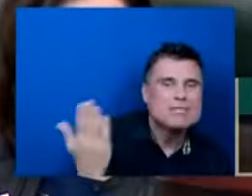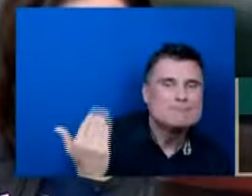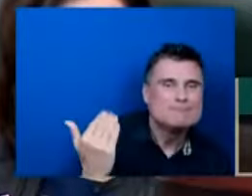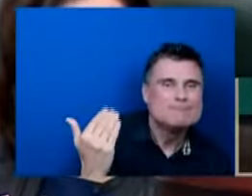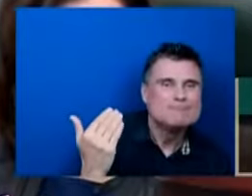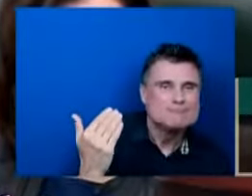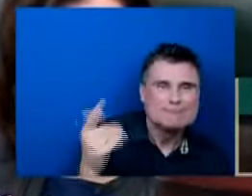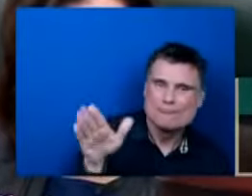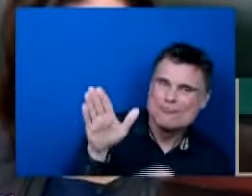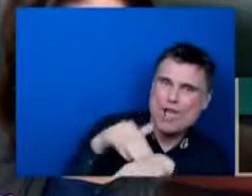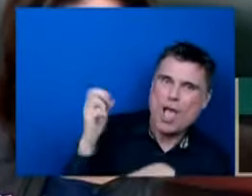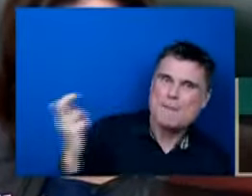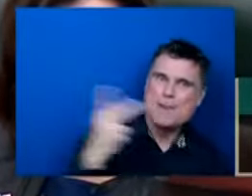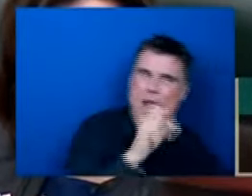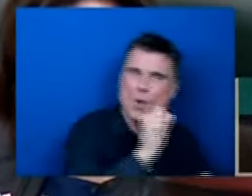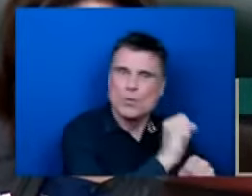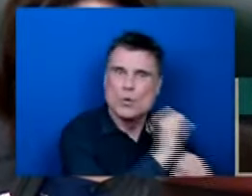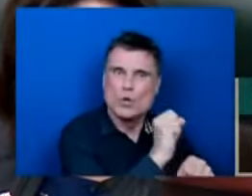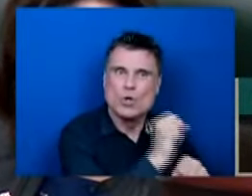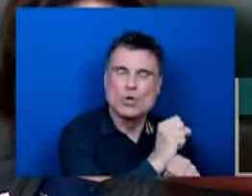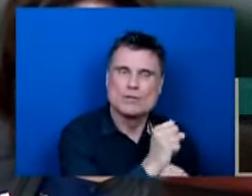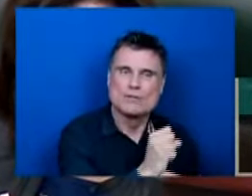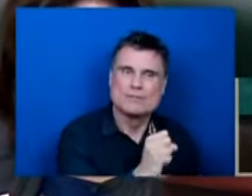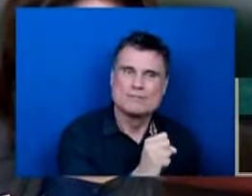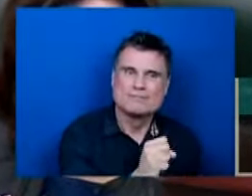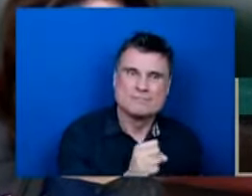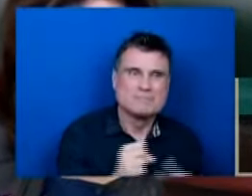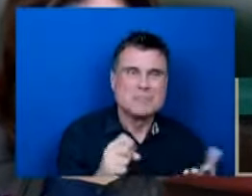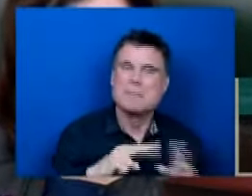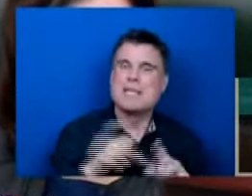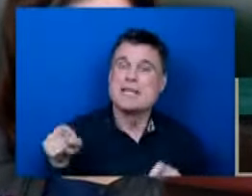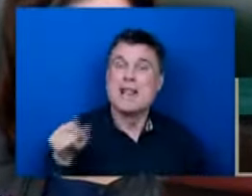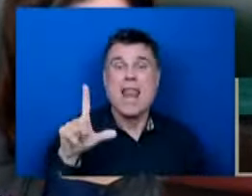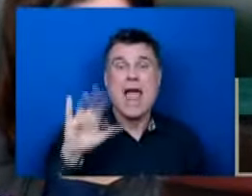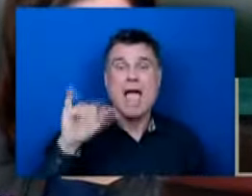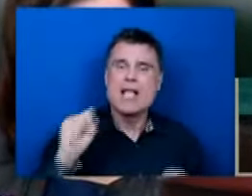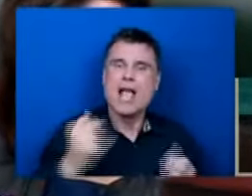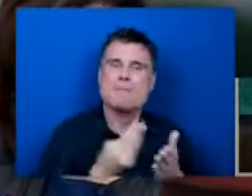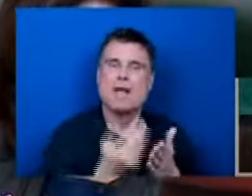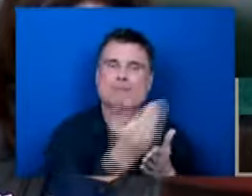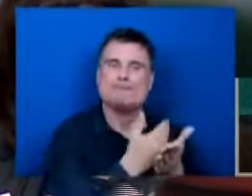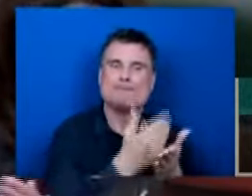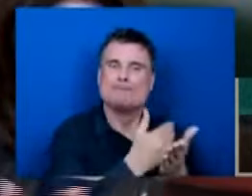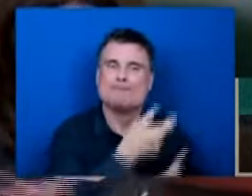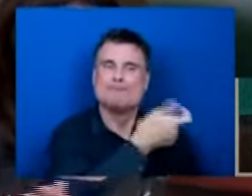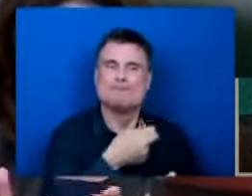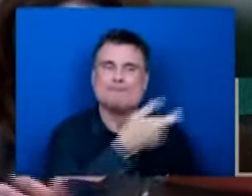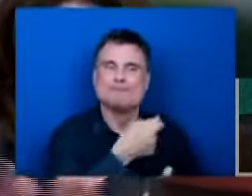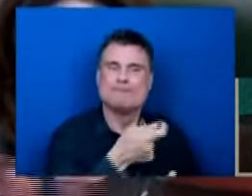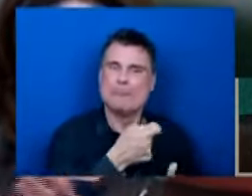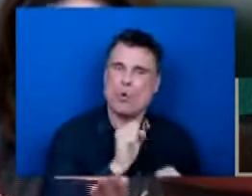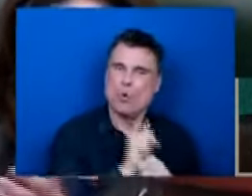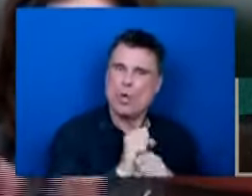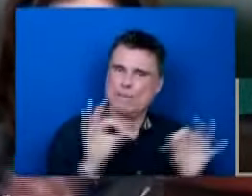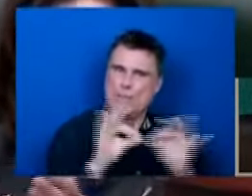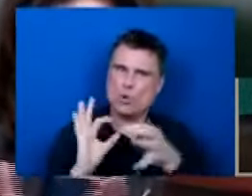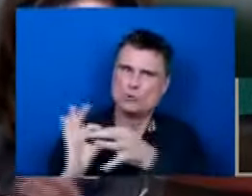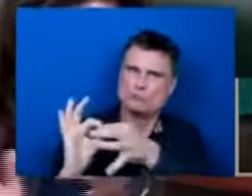to the ability to provide for his family, back to community, and back to a hopeful future.